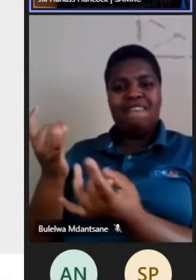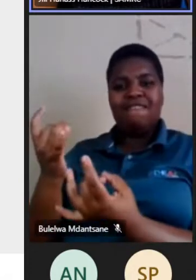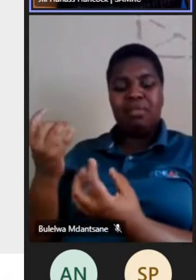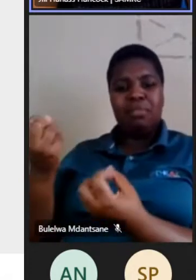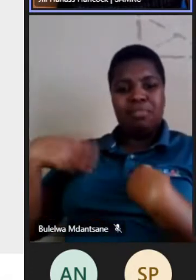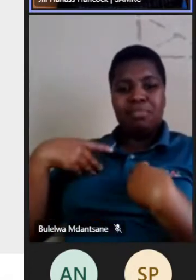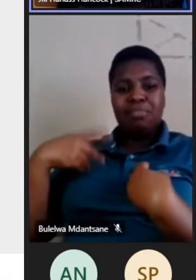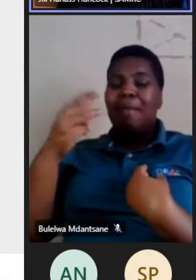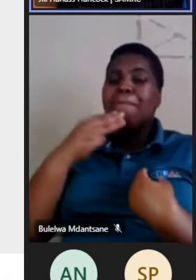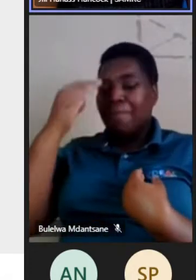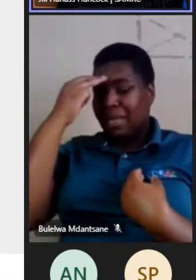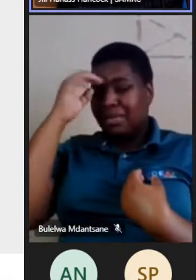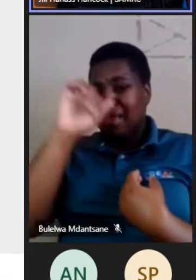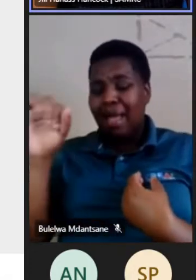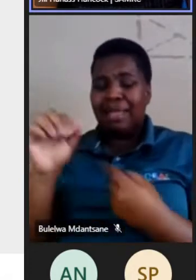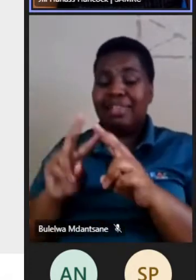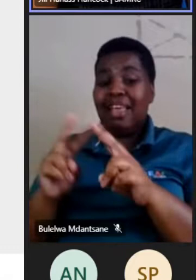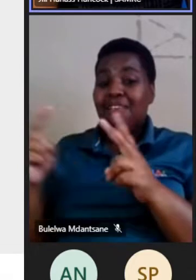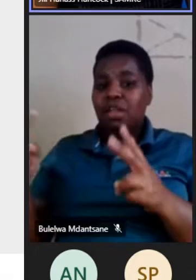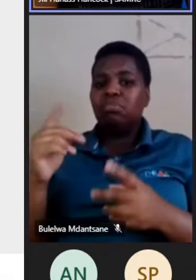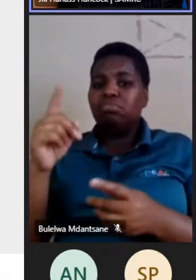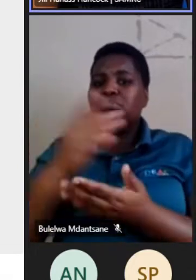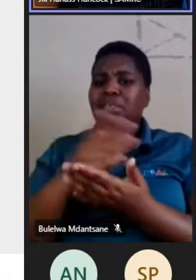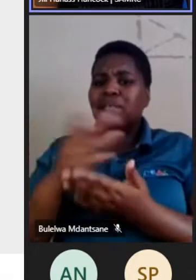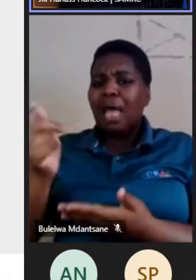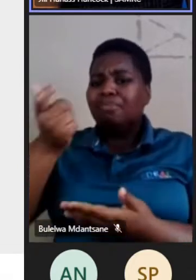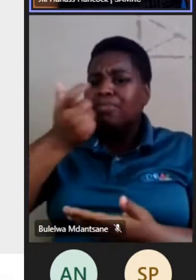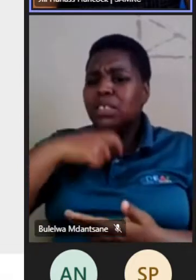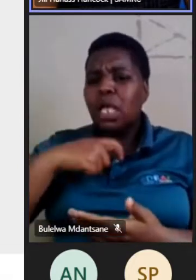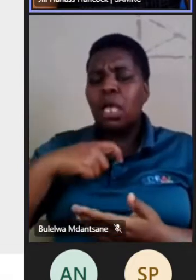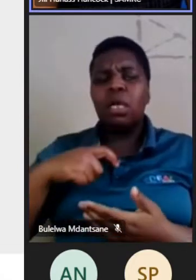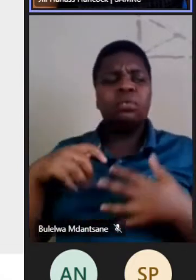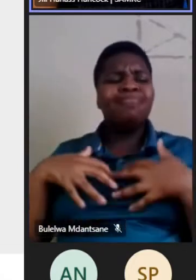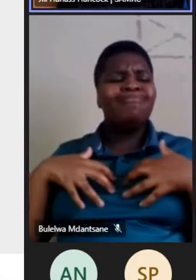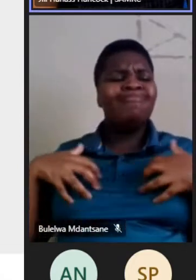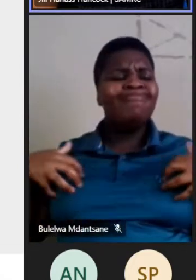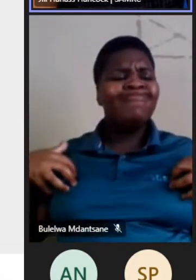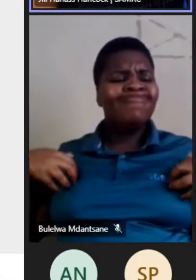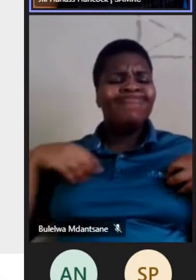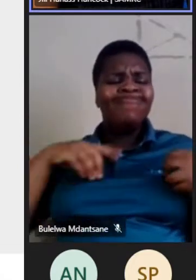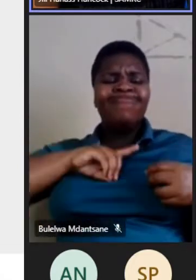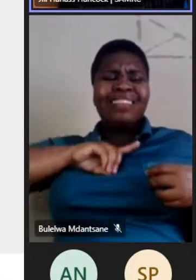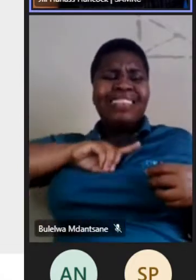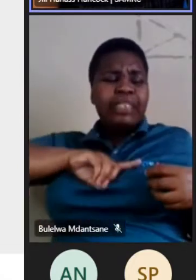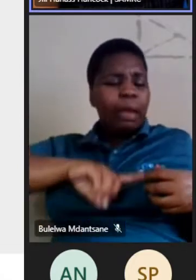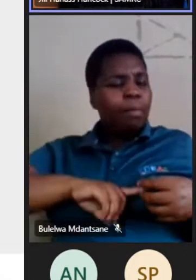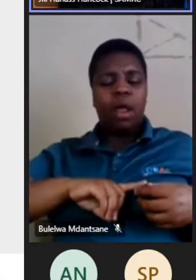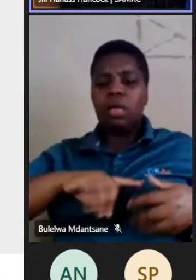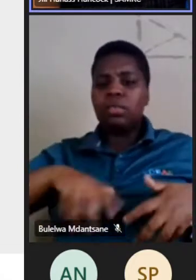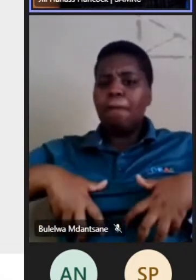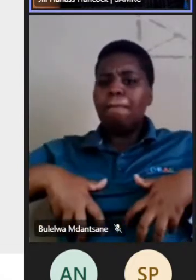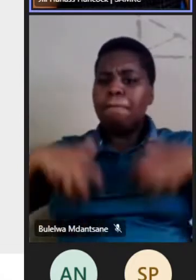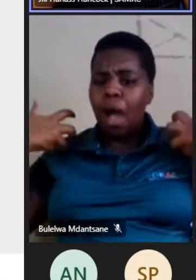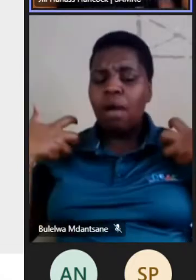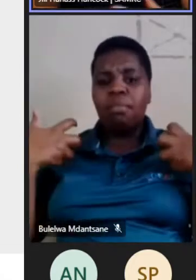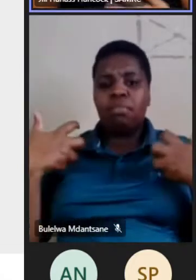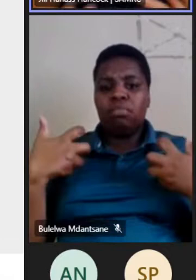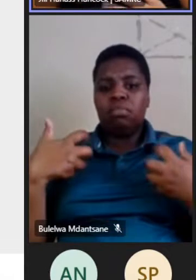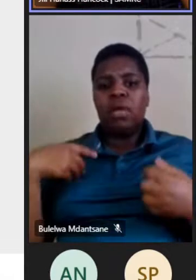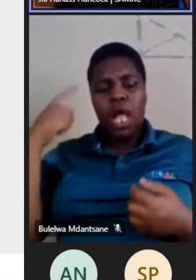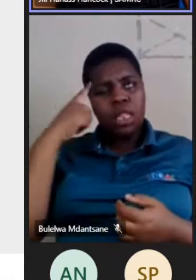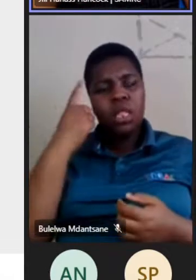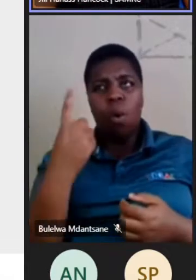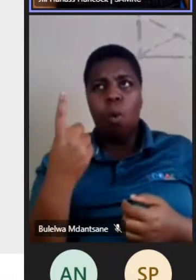them expressing sadness, anxiety, and sometimes even anger. And there was, I think, only one who shared